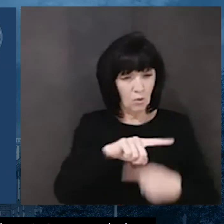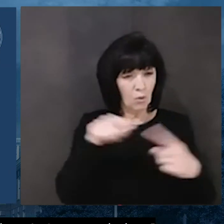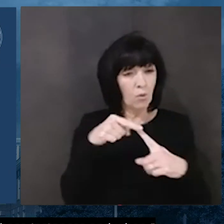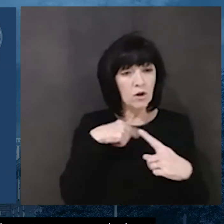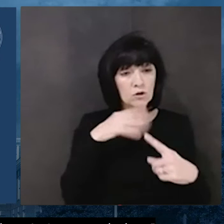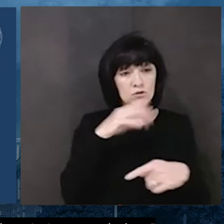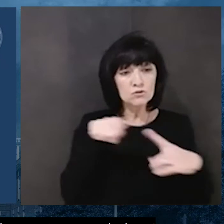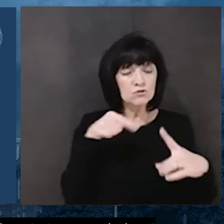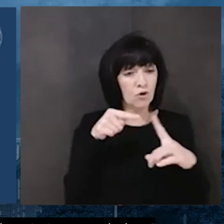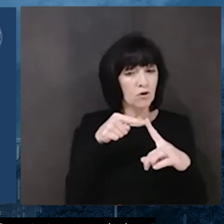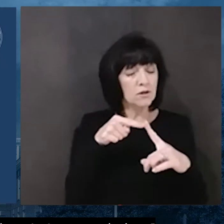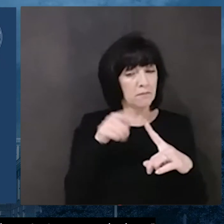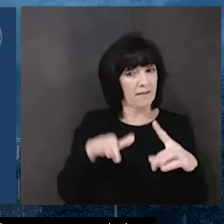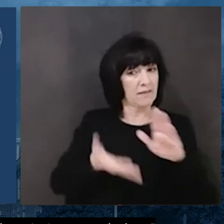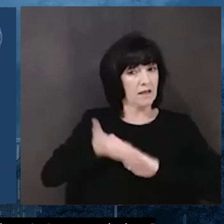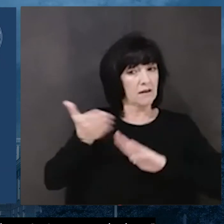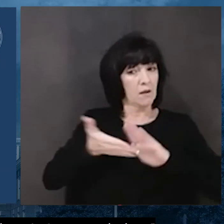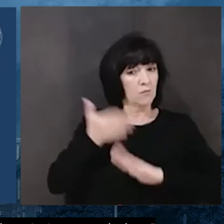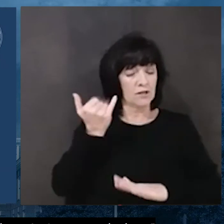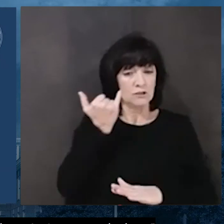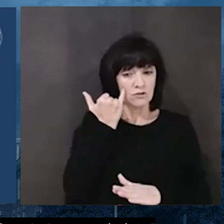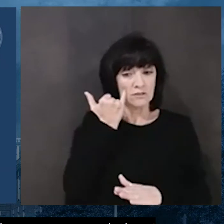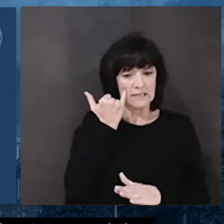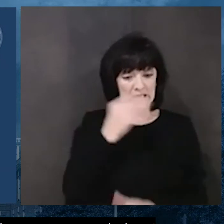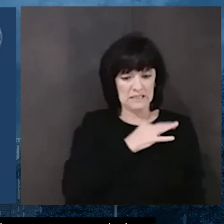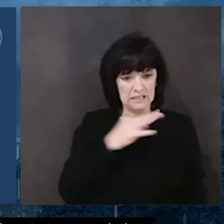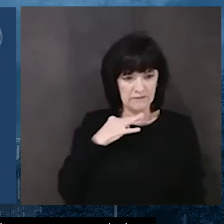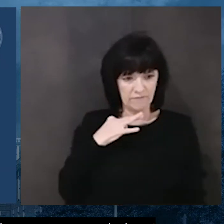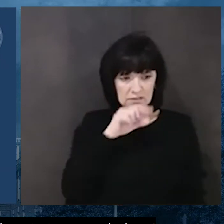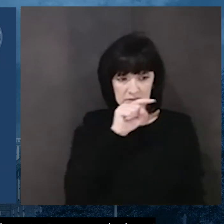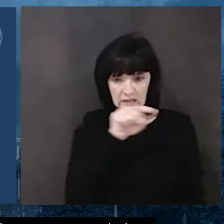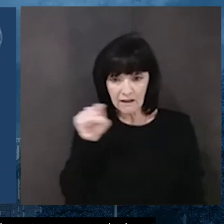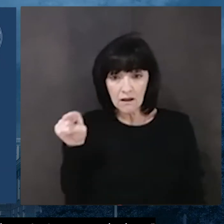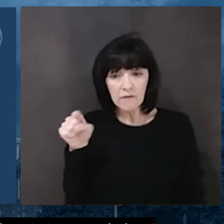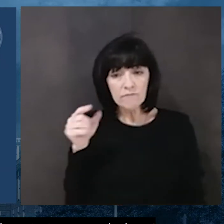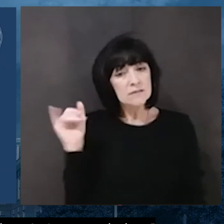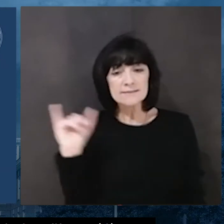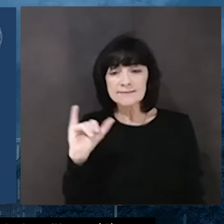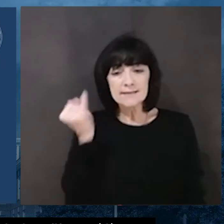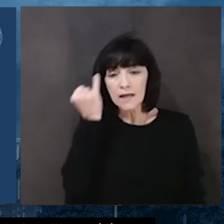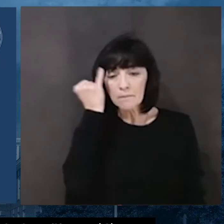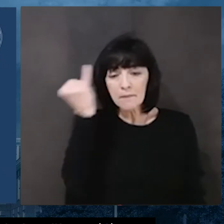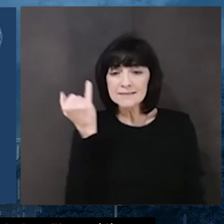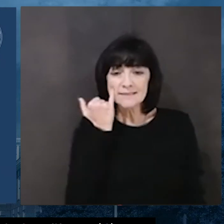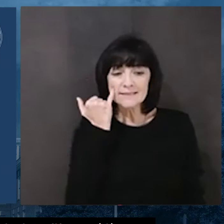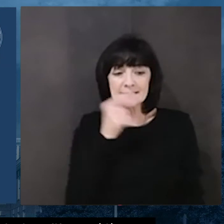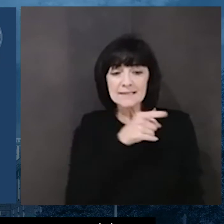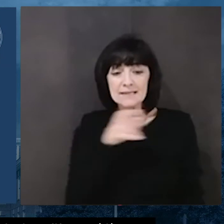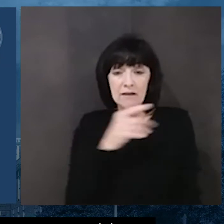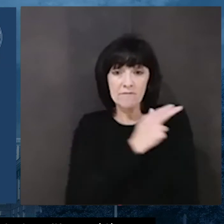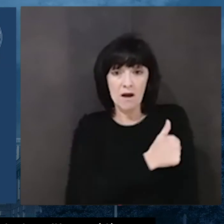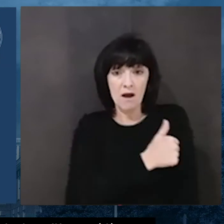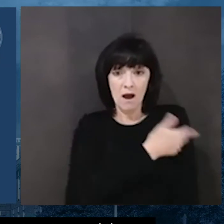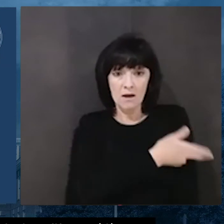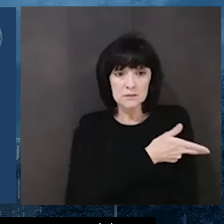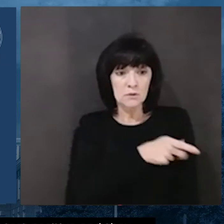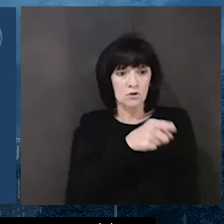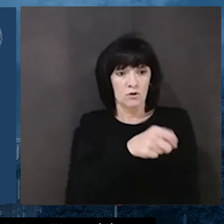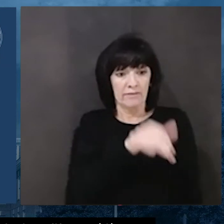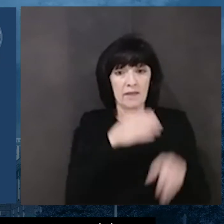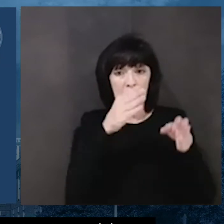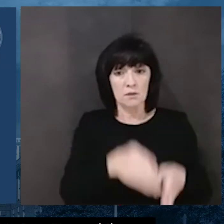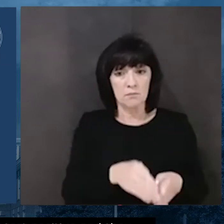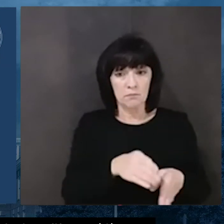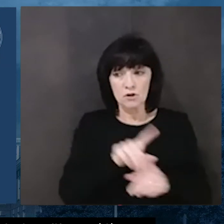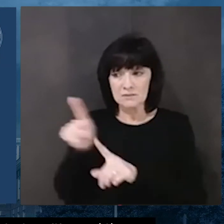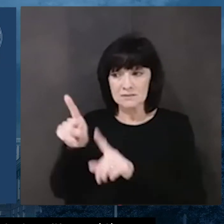are staff that test positive, they have to be quarantined, and so they're not able to be doing at their regular